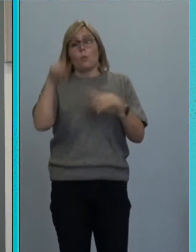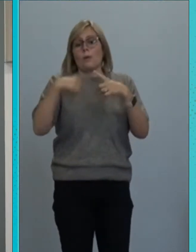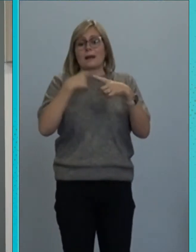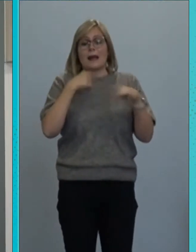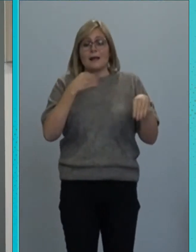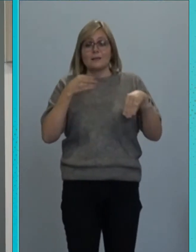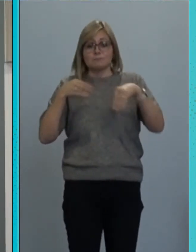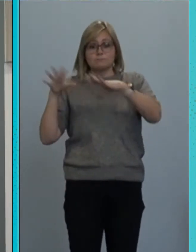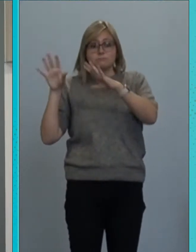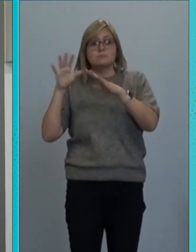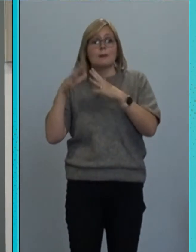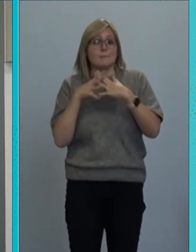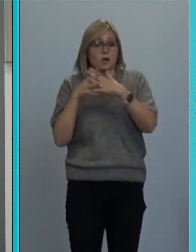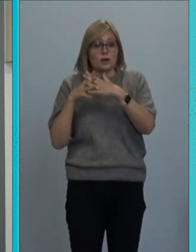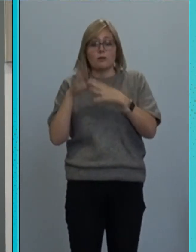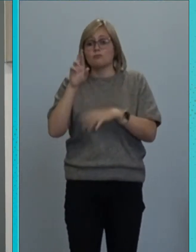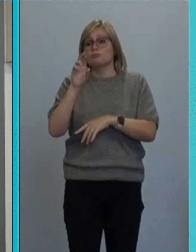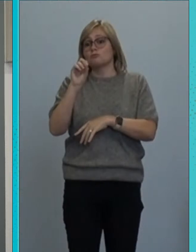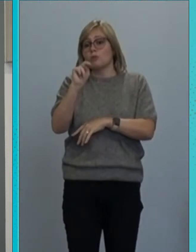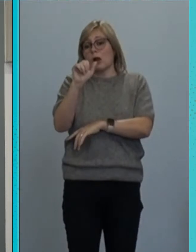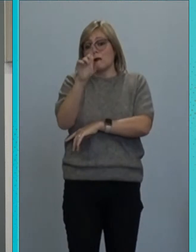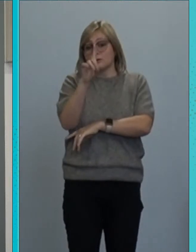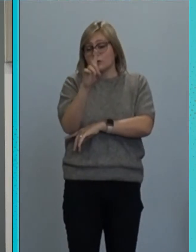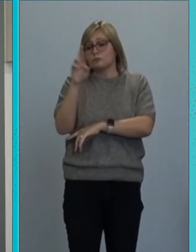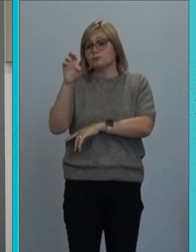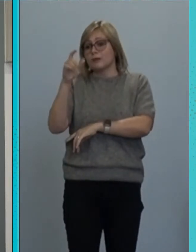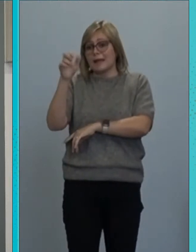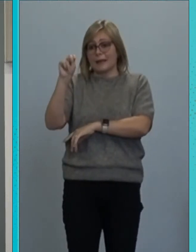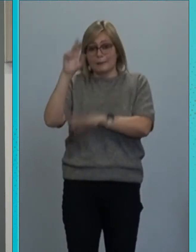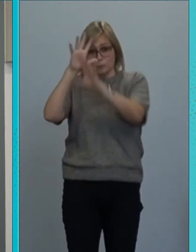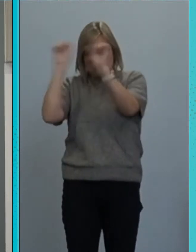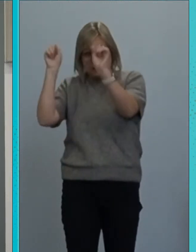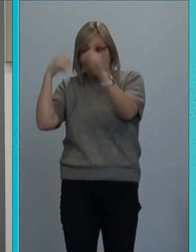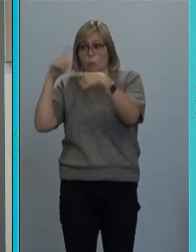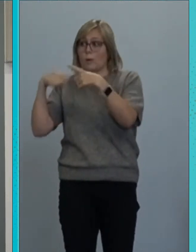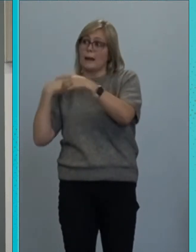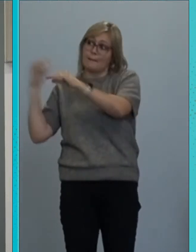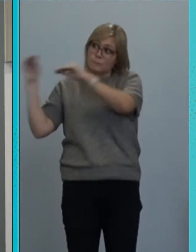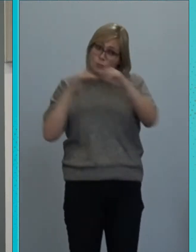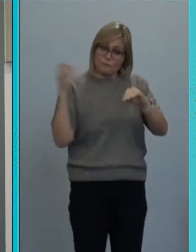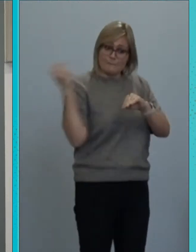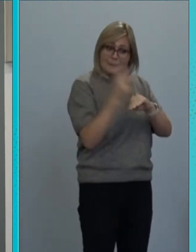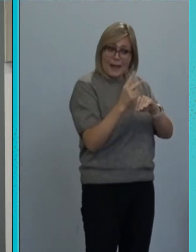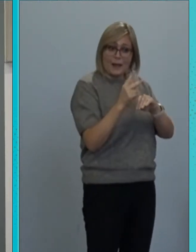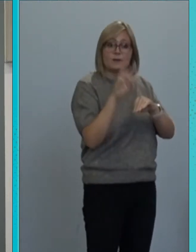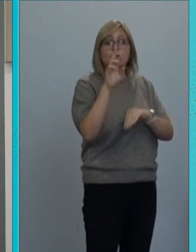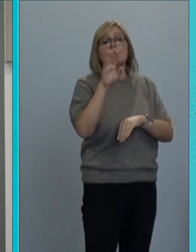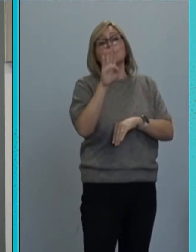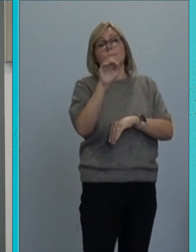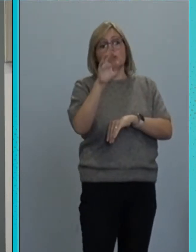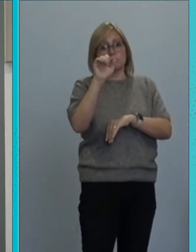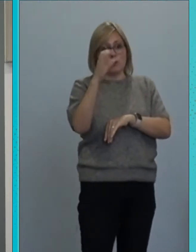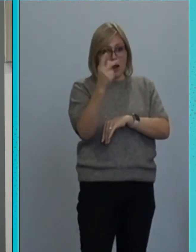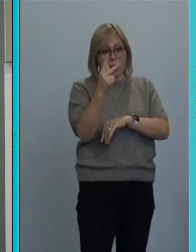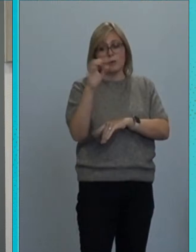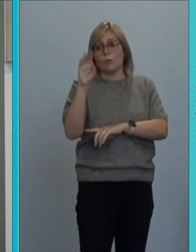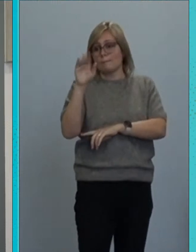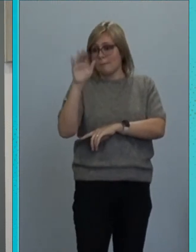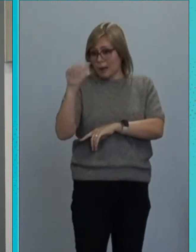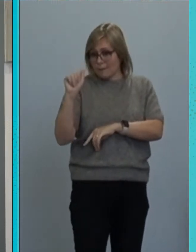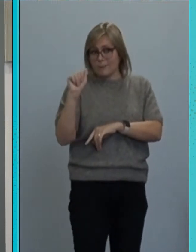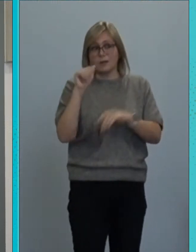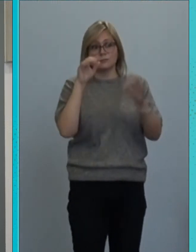president. When I came back, Barack Obama was president. I was the Southeast Asia